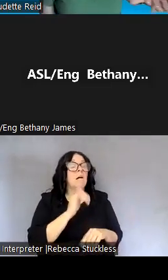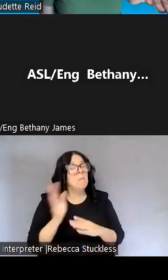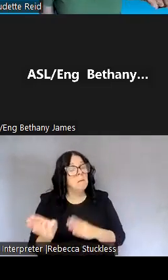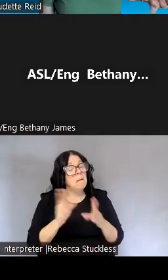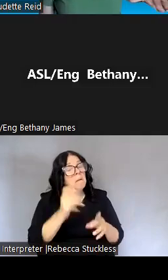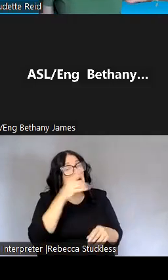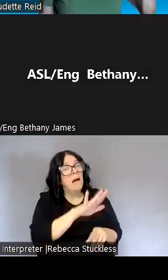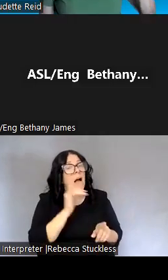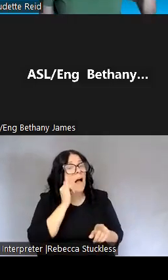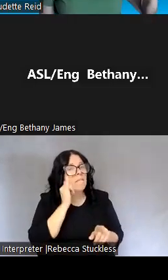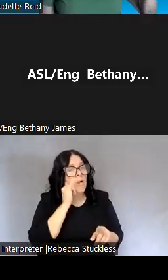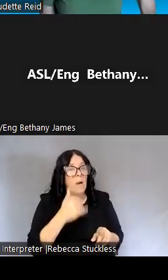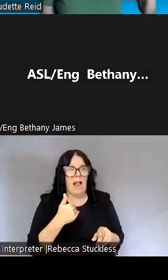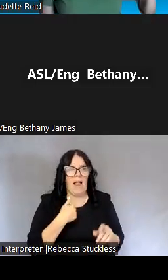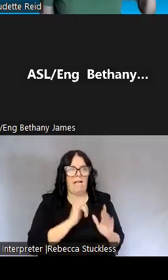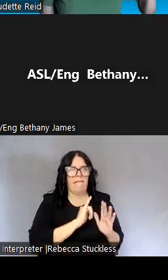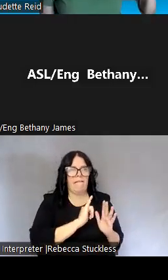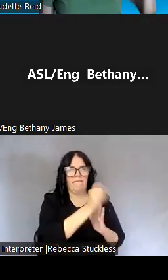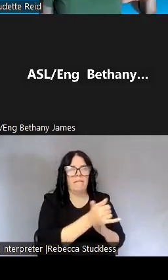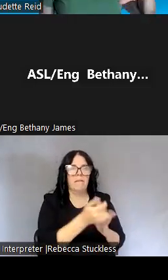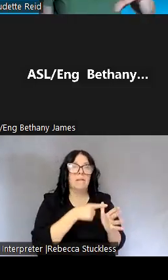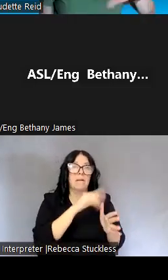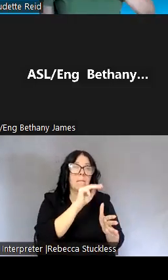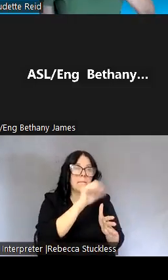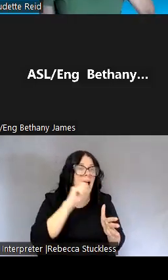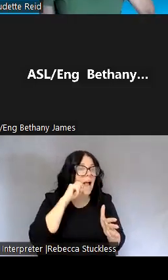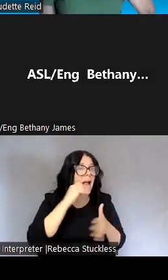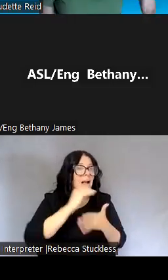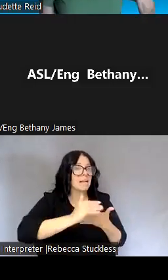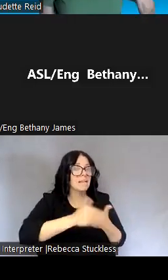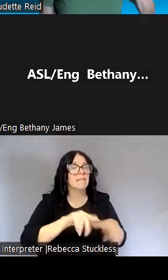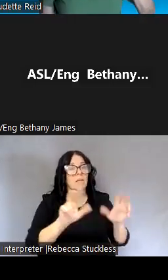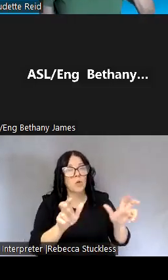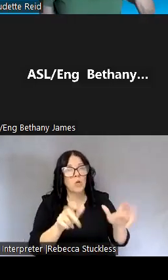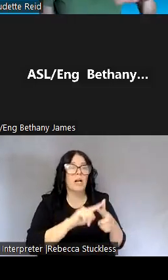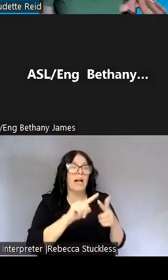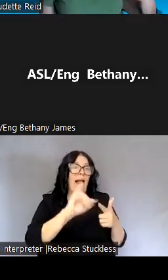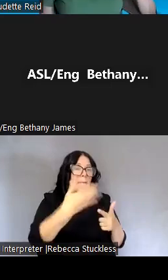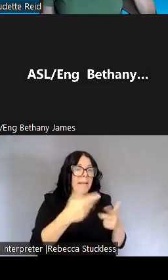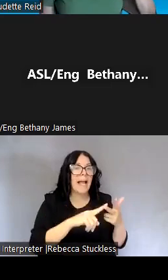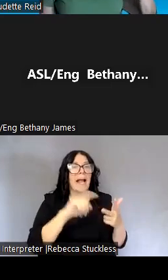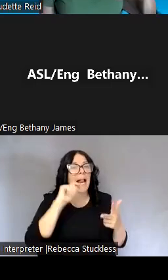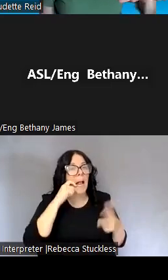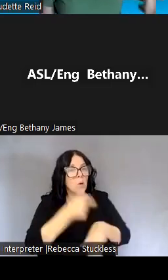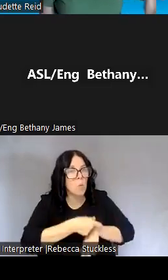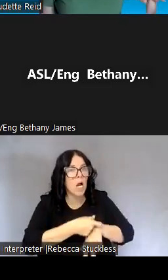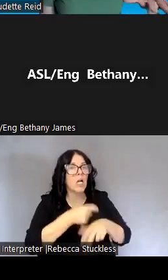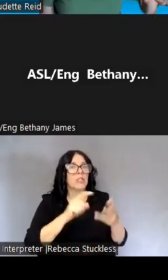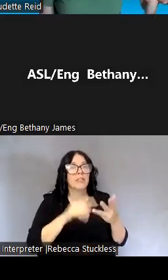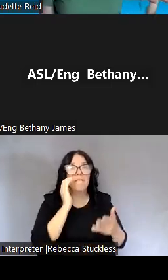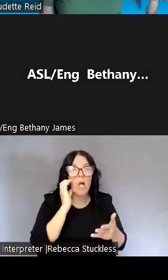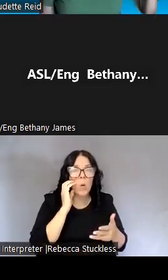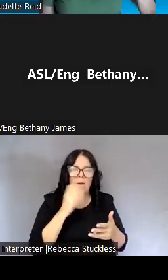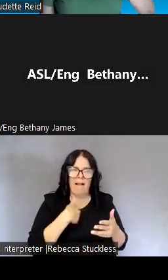of the Apple devices, the Mac, iPad, Apple Watch, so that it has a streamlined and simplified